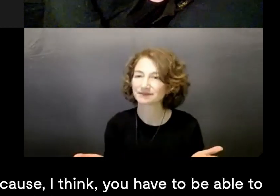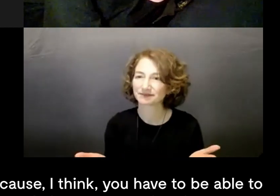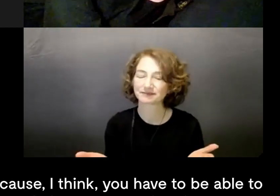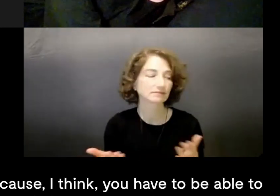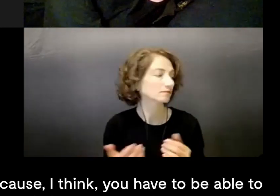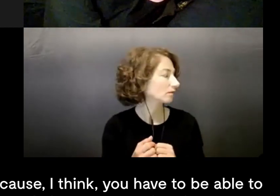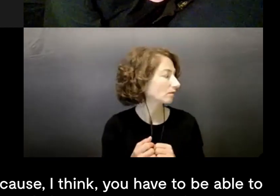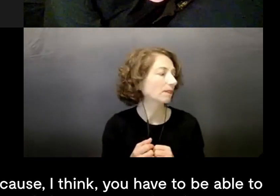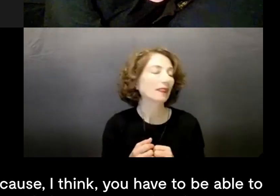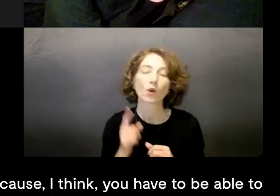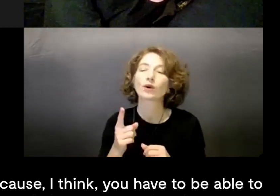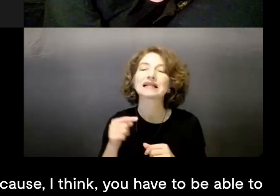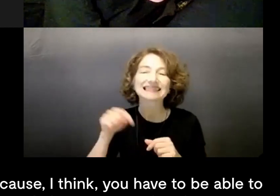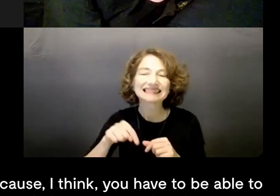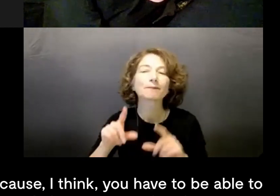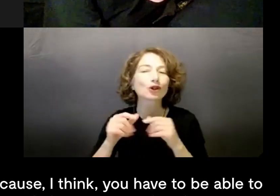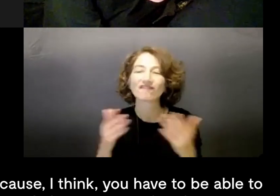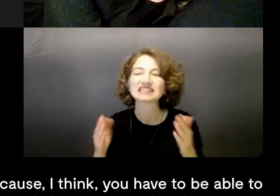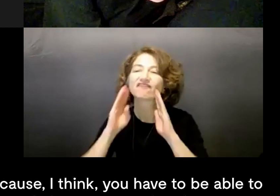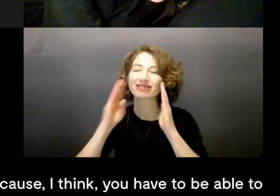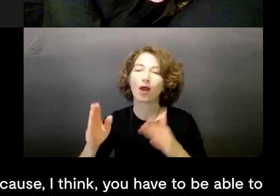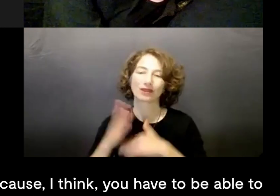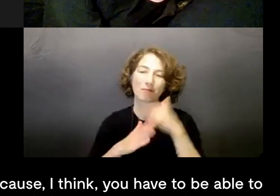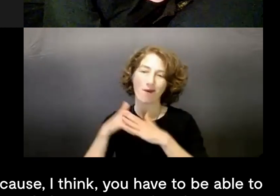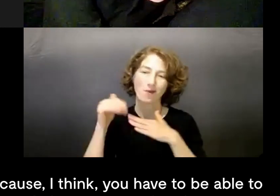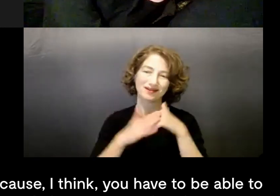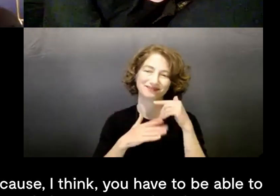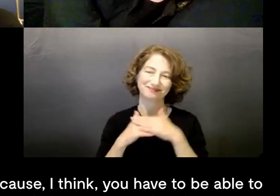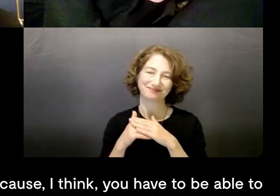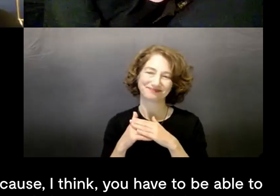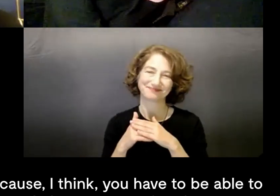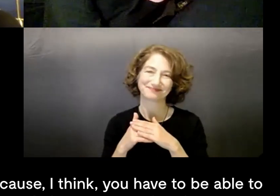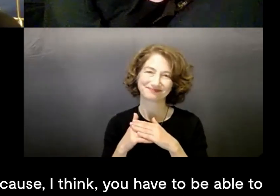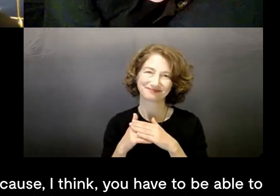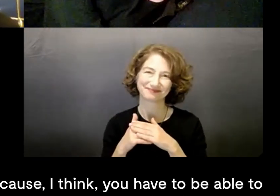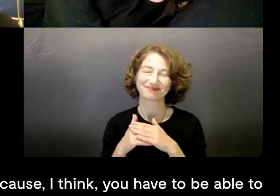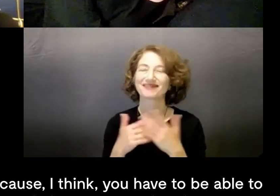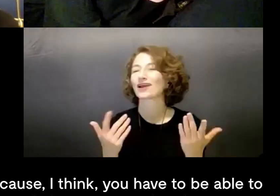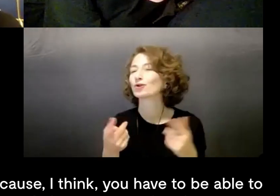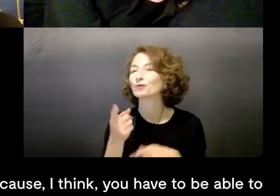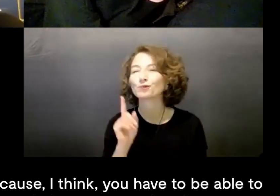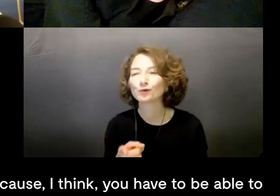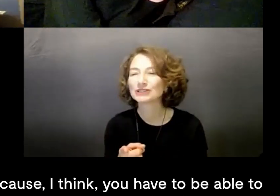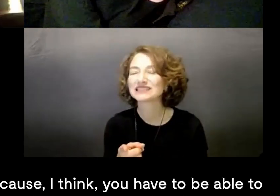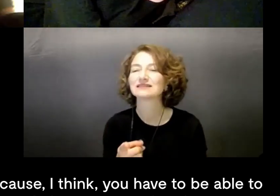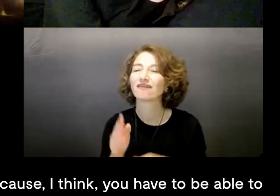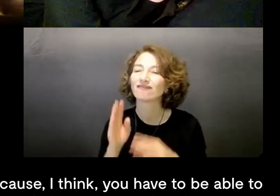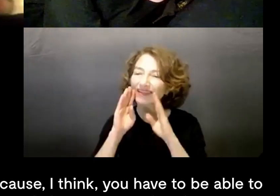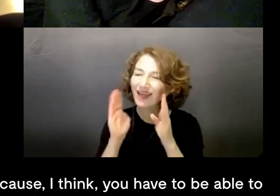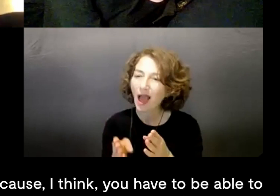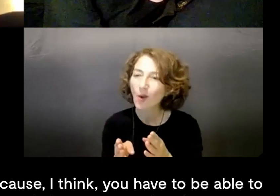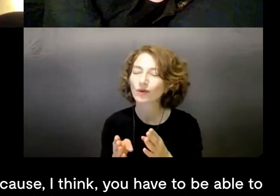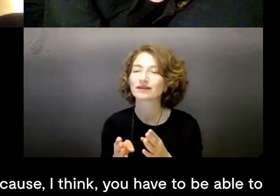actually building trust, because I think, yeah, you have to be able to trust